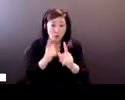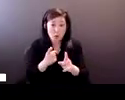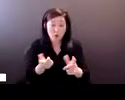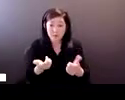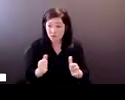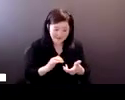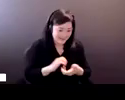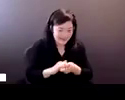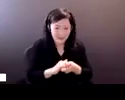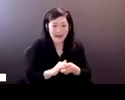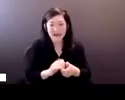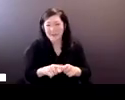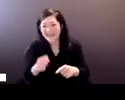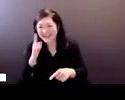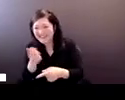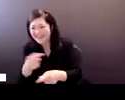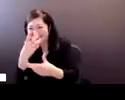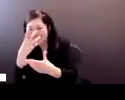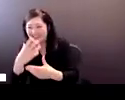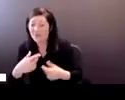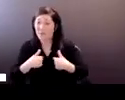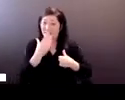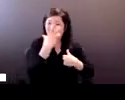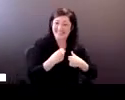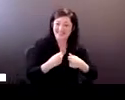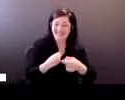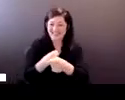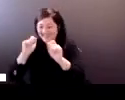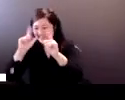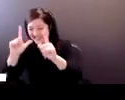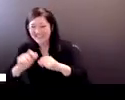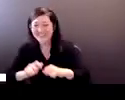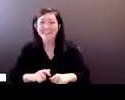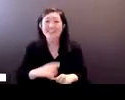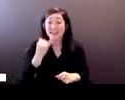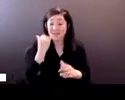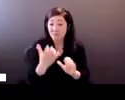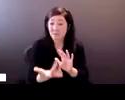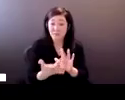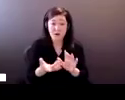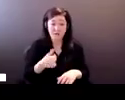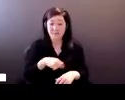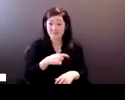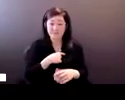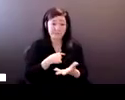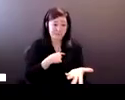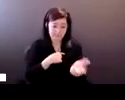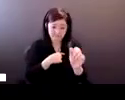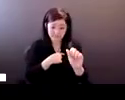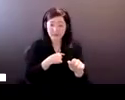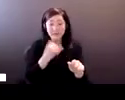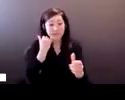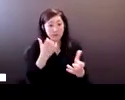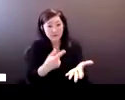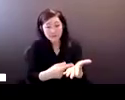are at the symposium. But please contact us. Please reach out if you have any questions or if you want to talk about any